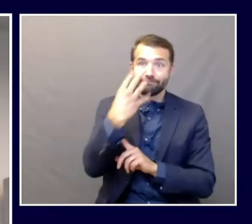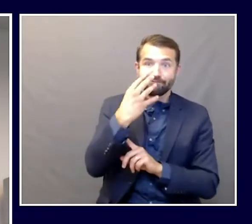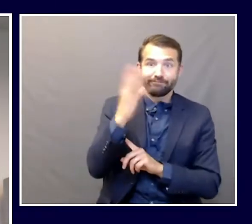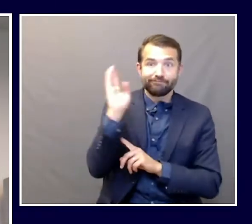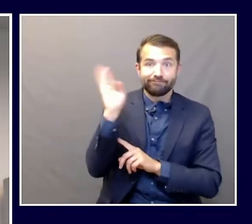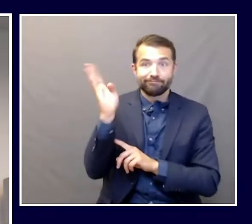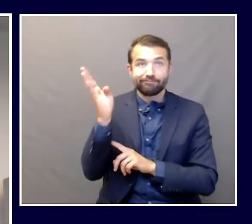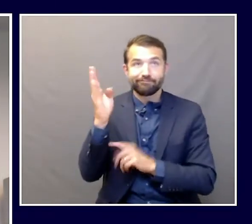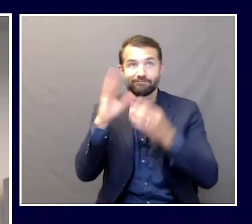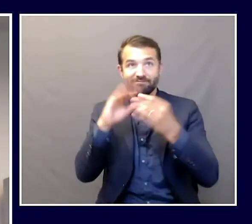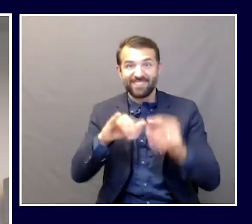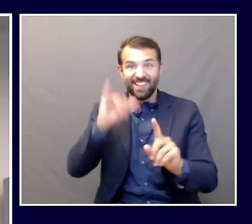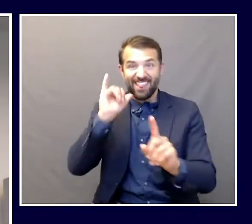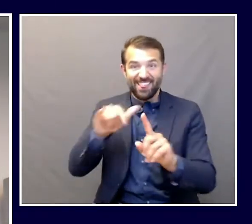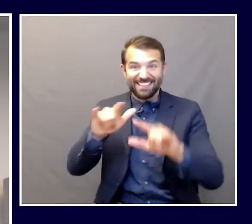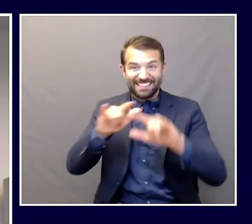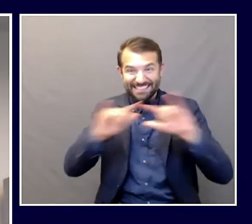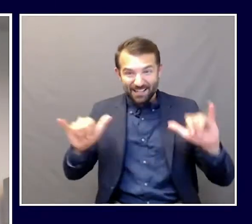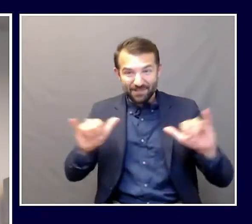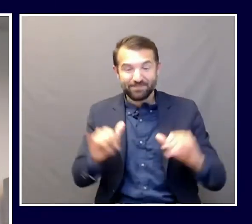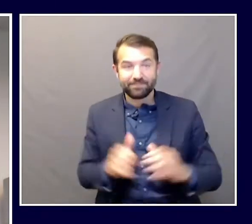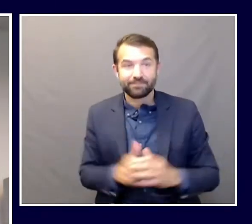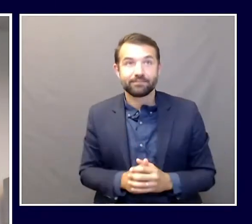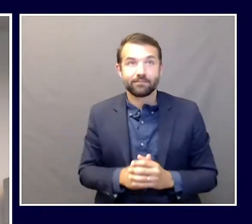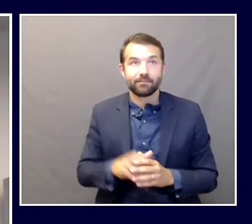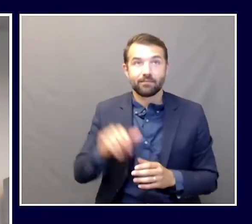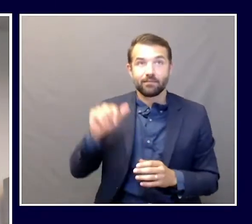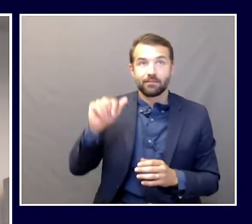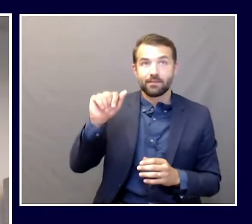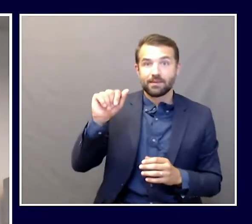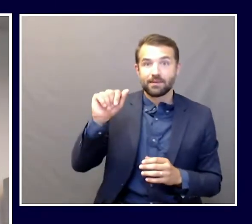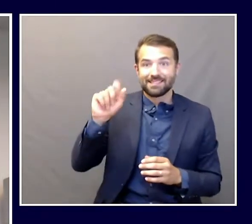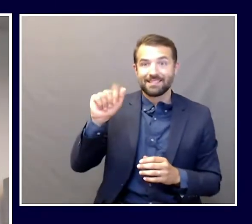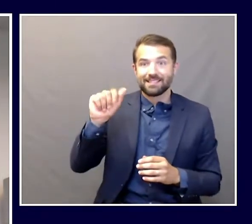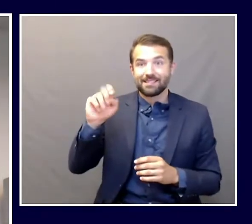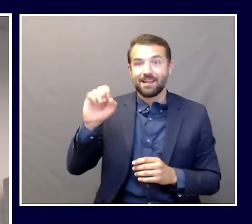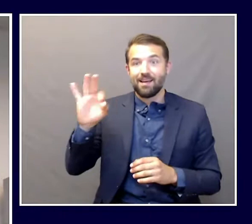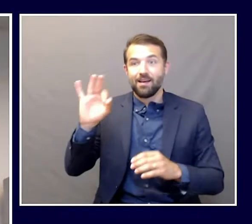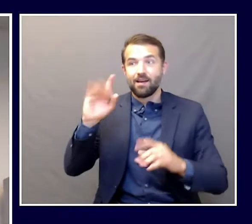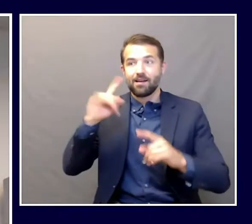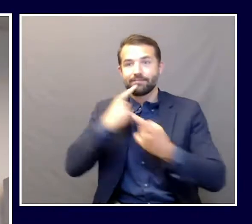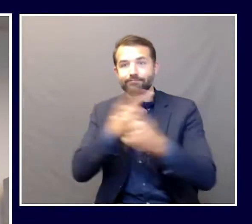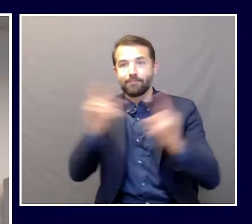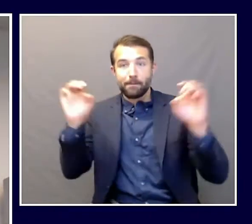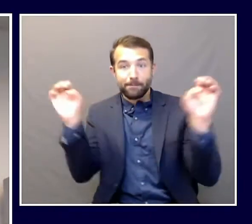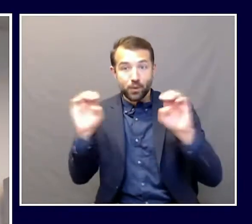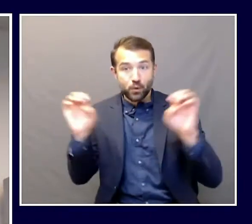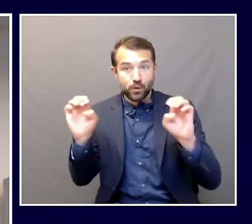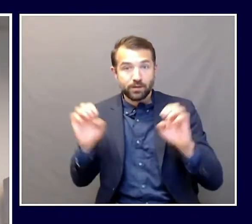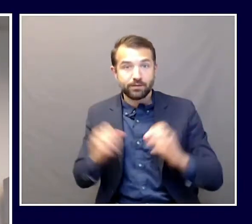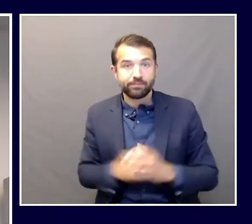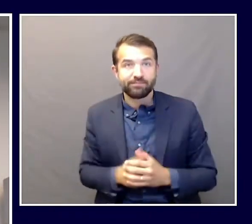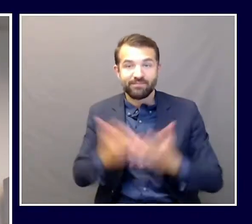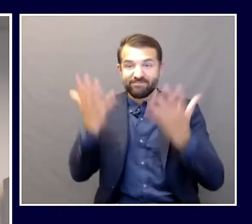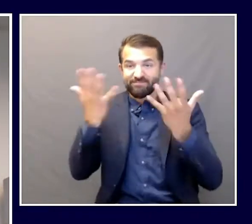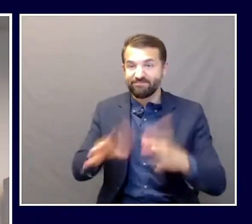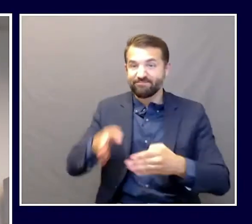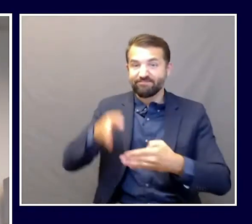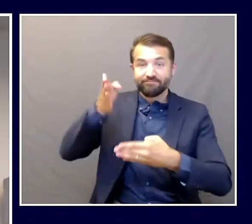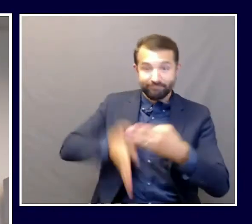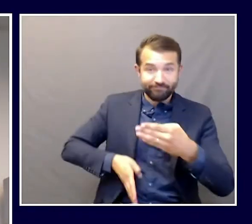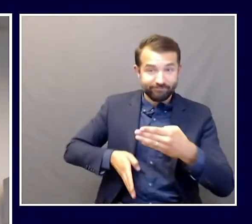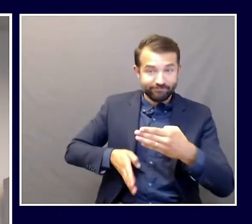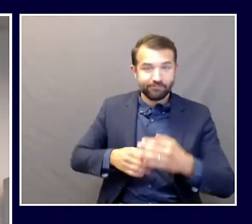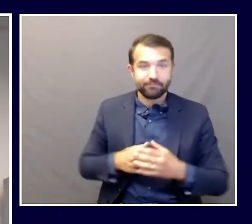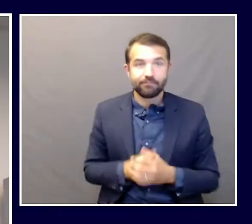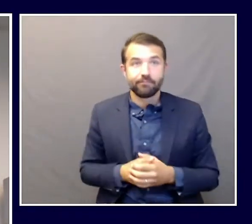emergency. Now, to be sure, the end of the emergency does not mean that the pandemic has